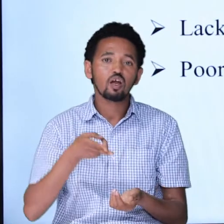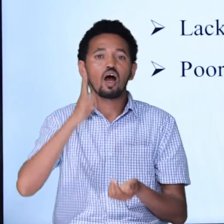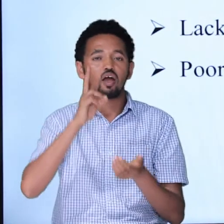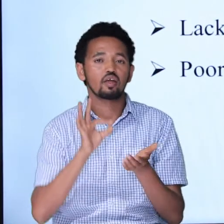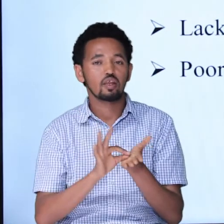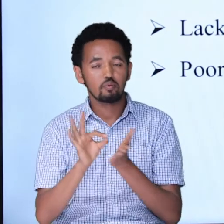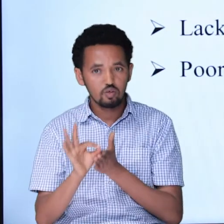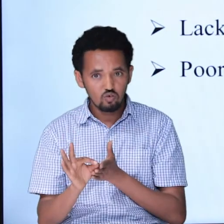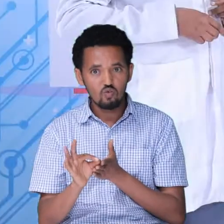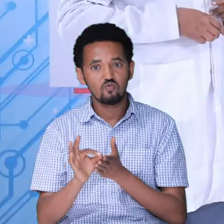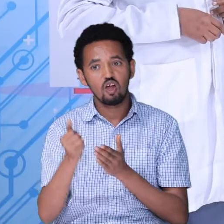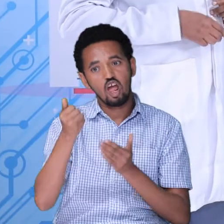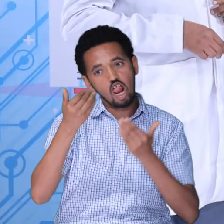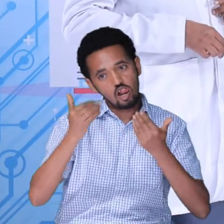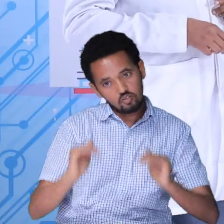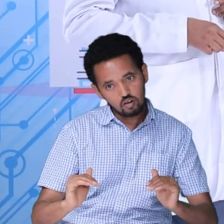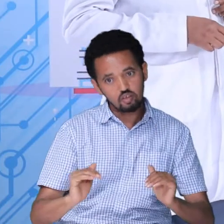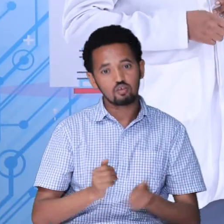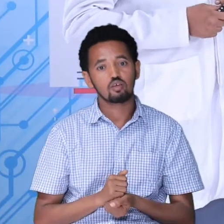of illiteracy.